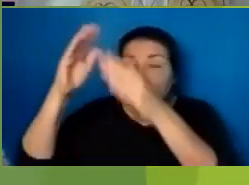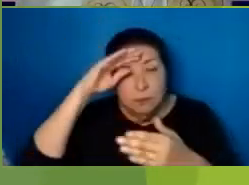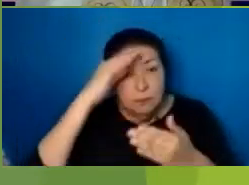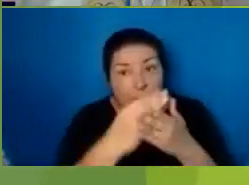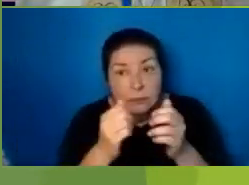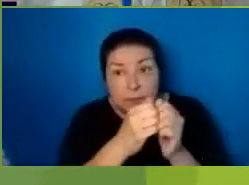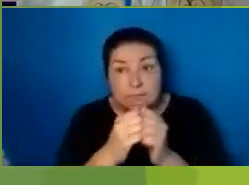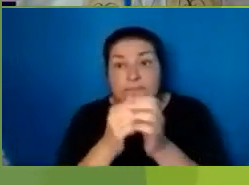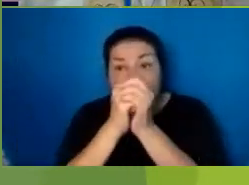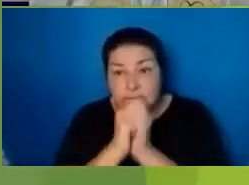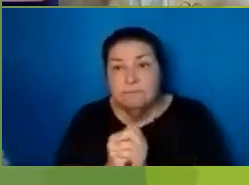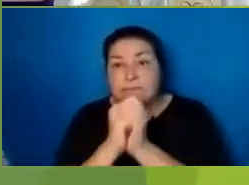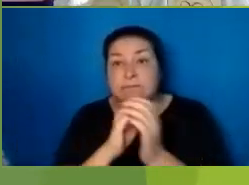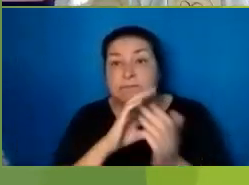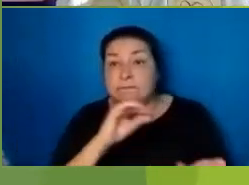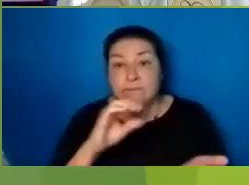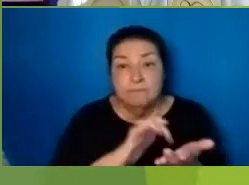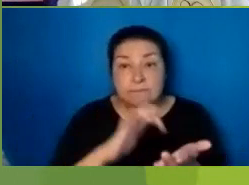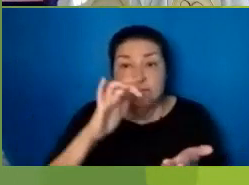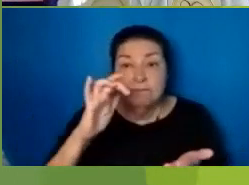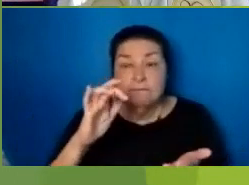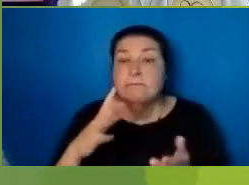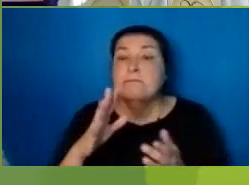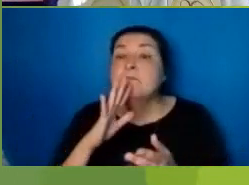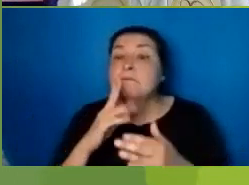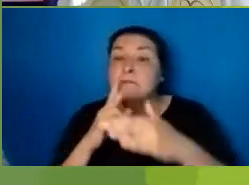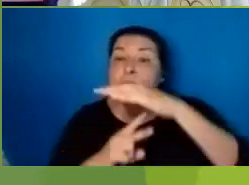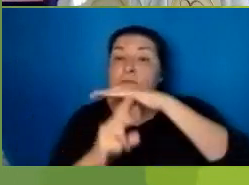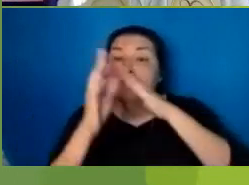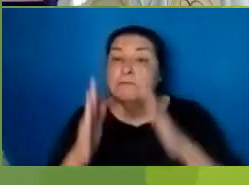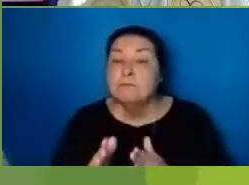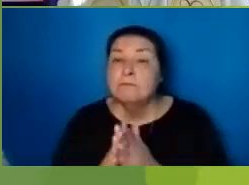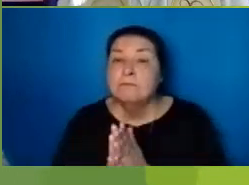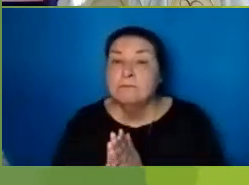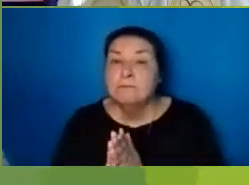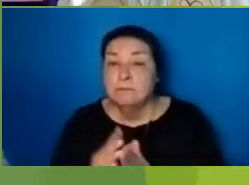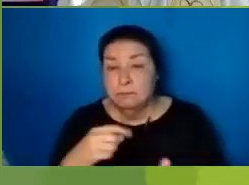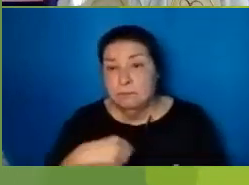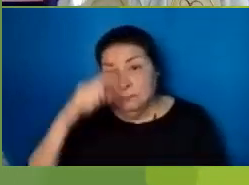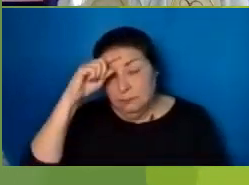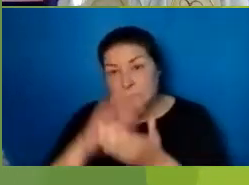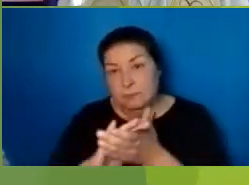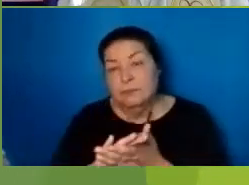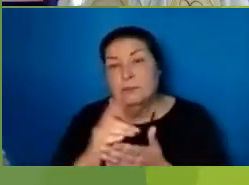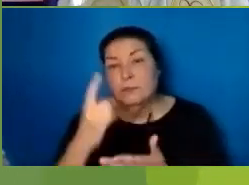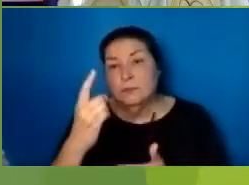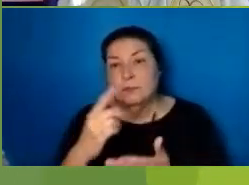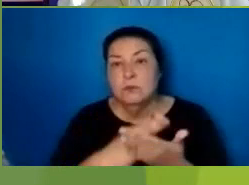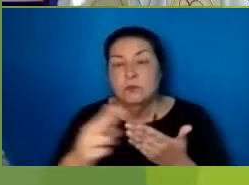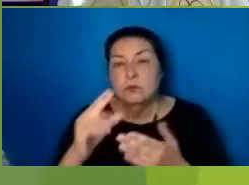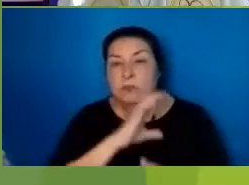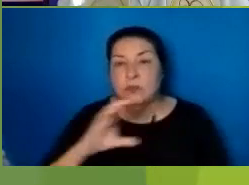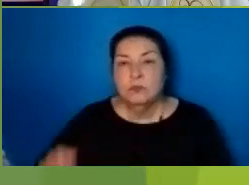Together Is Worship And Glorified Who Spoke By The Prophets And I Believe In One Holy Christian And Apostolic Church